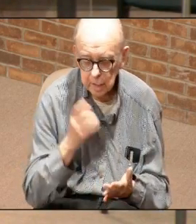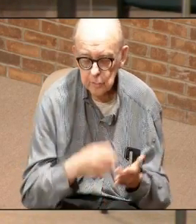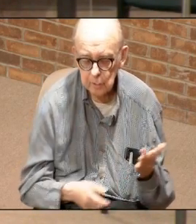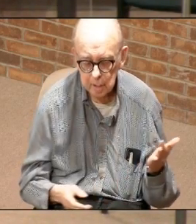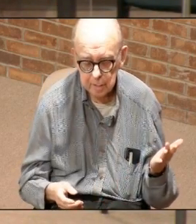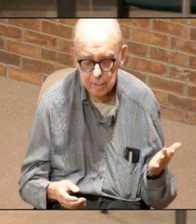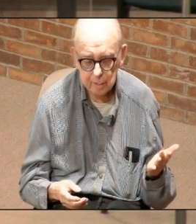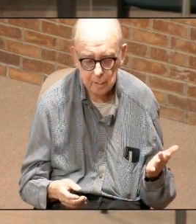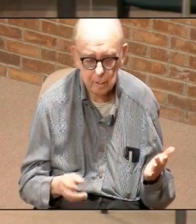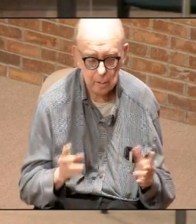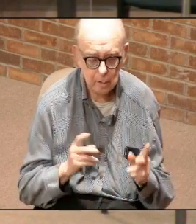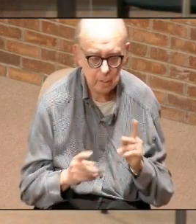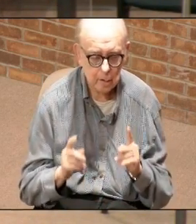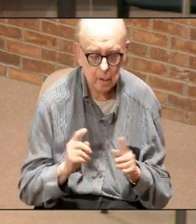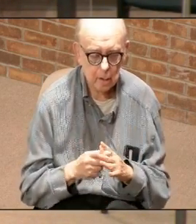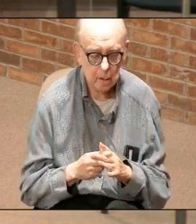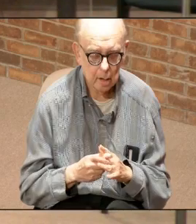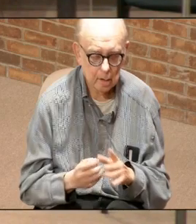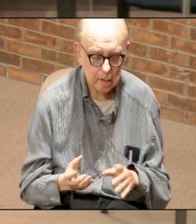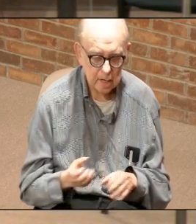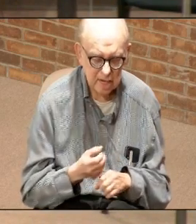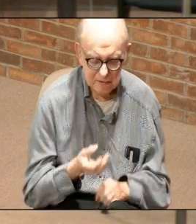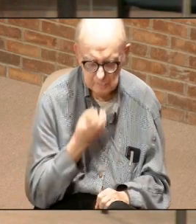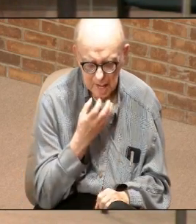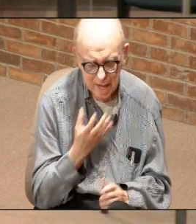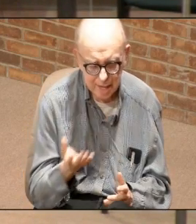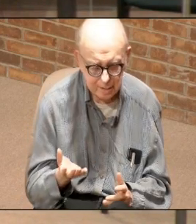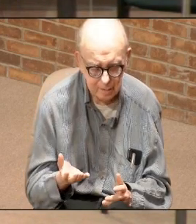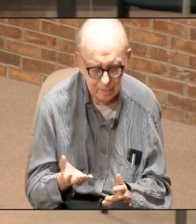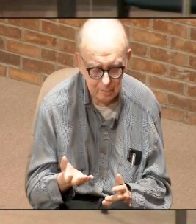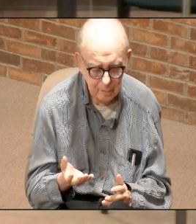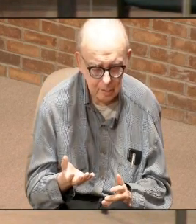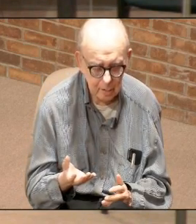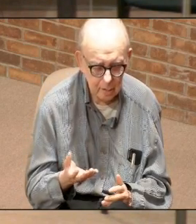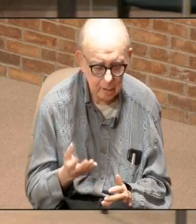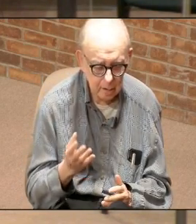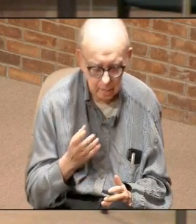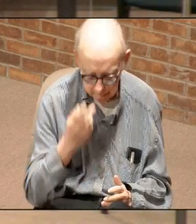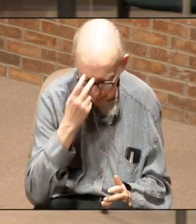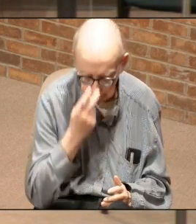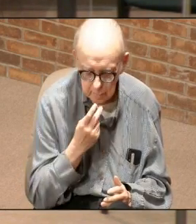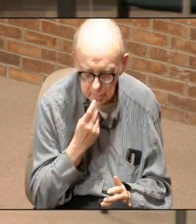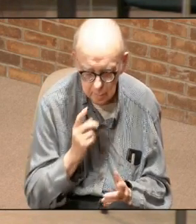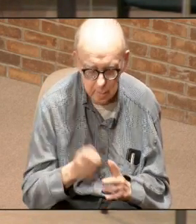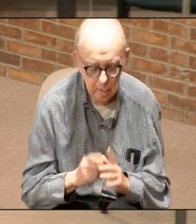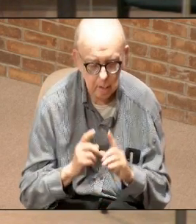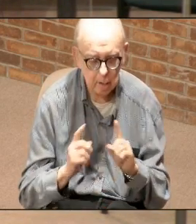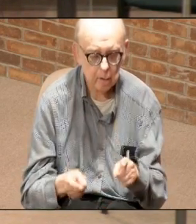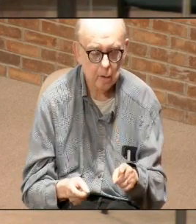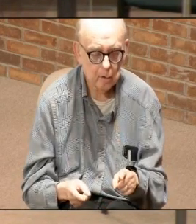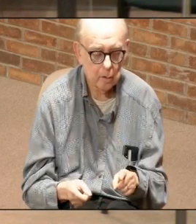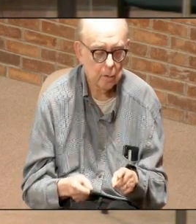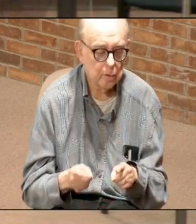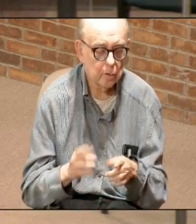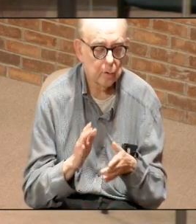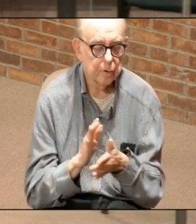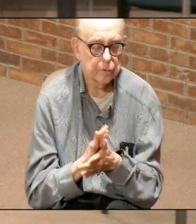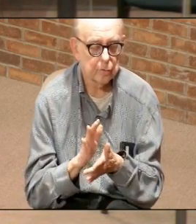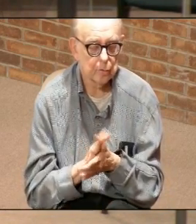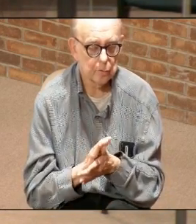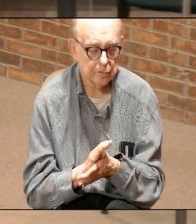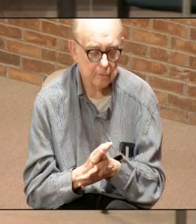what? People started getting upset. Parents started going to school